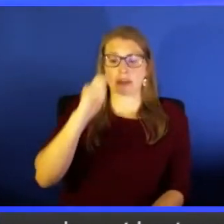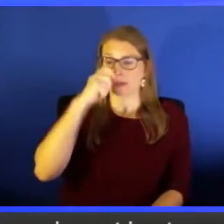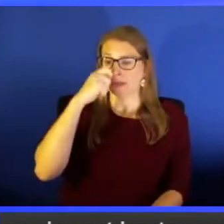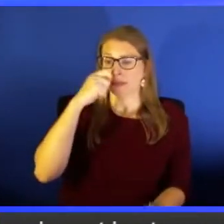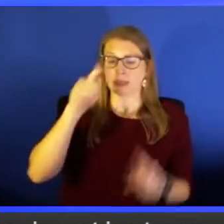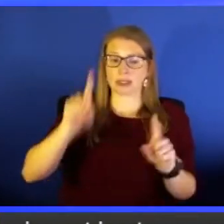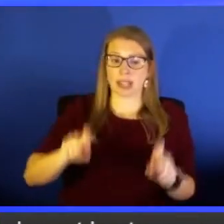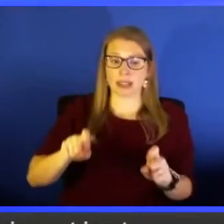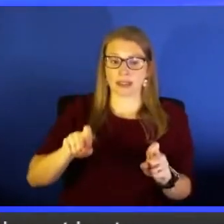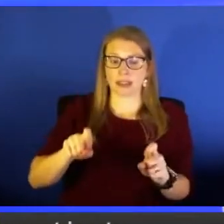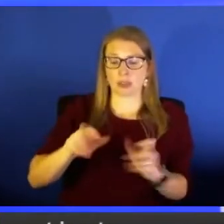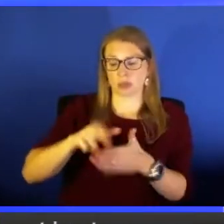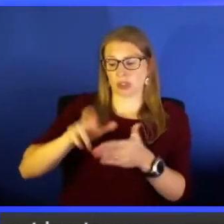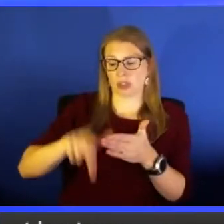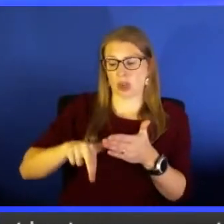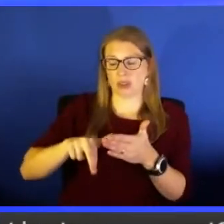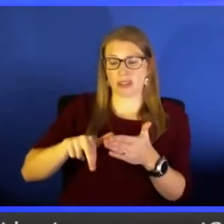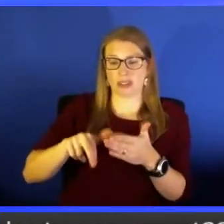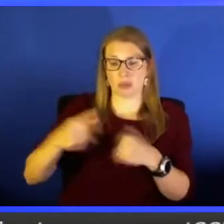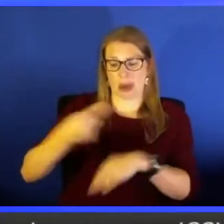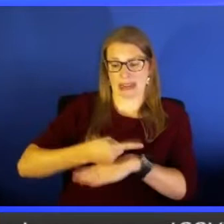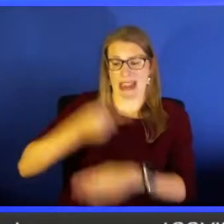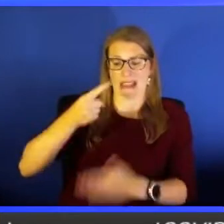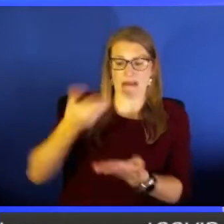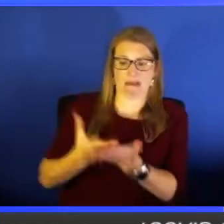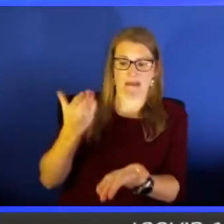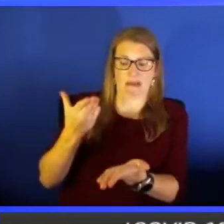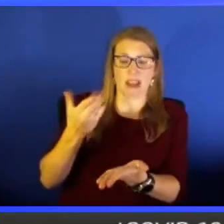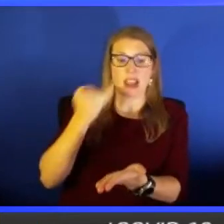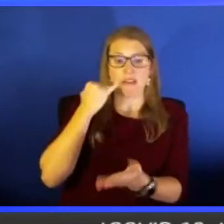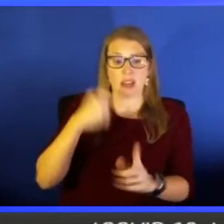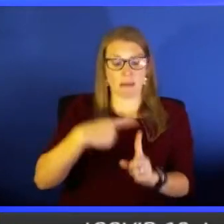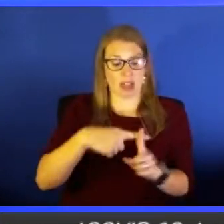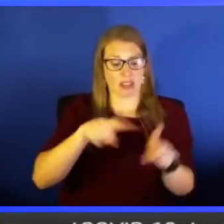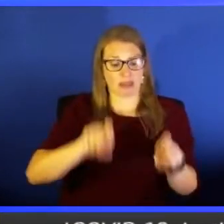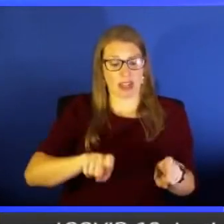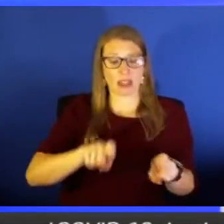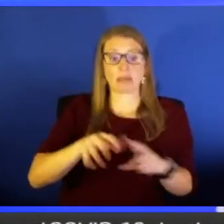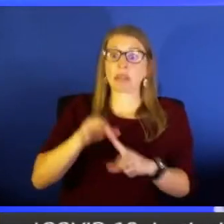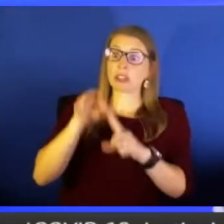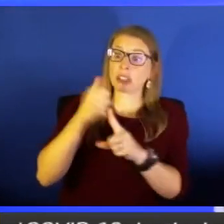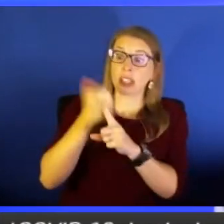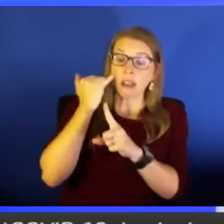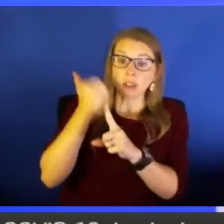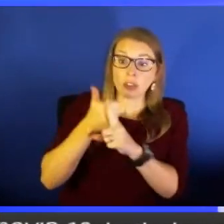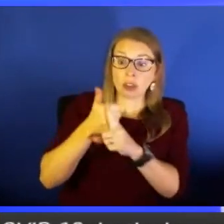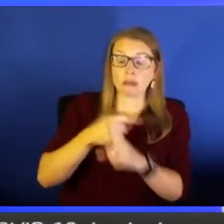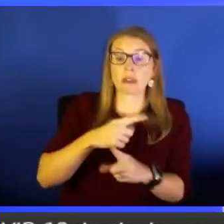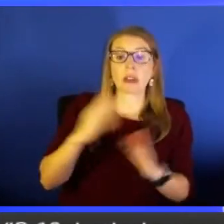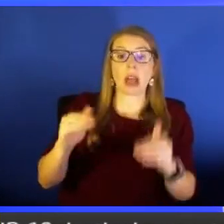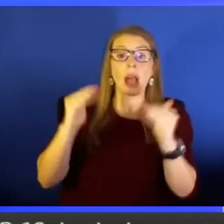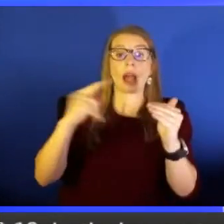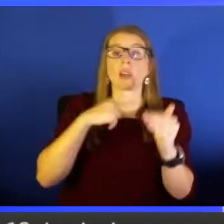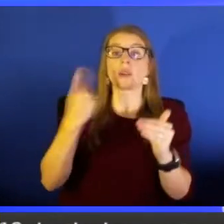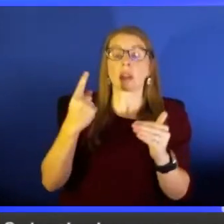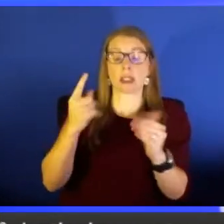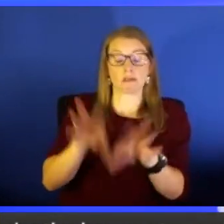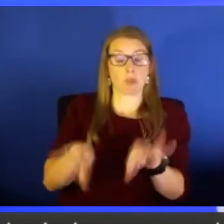hours. Why is that important? Because if you get a positive test, especially if you are high risk, it's important to try and get that